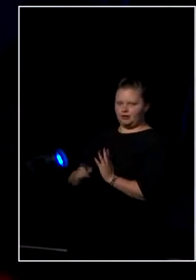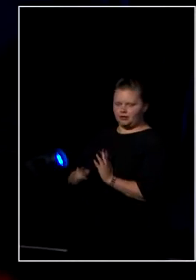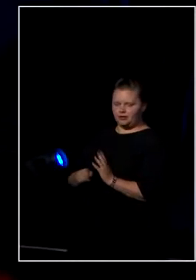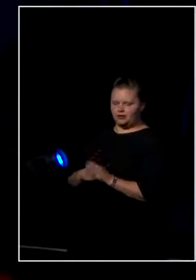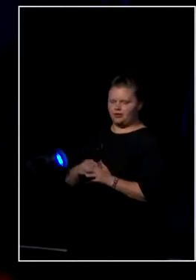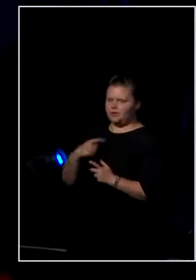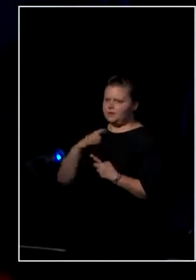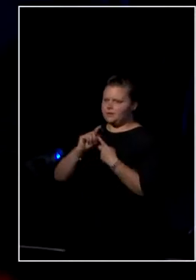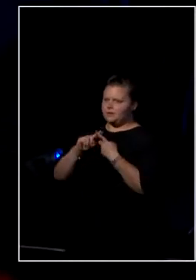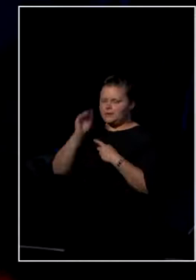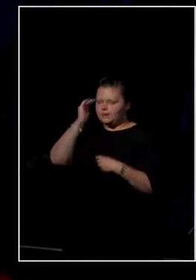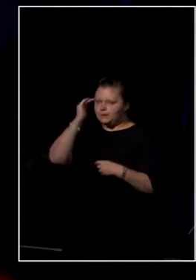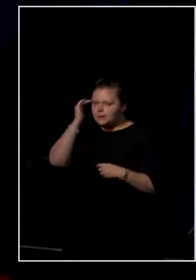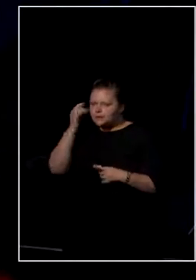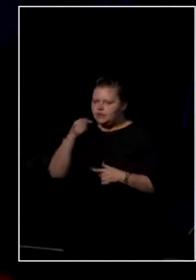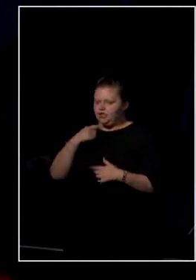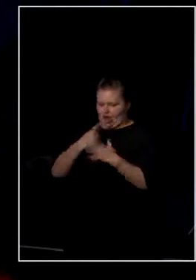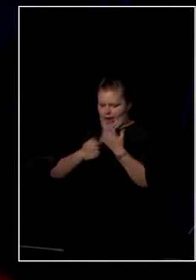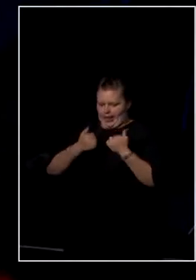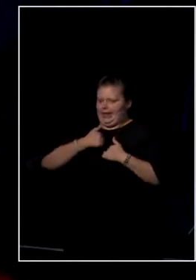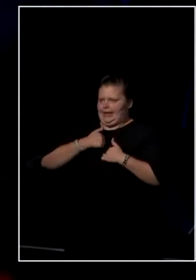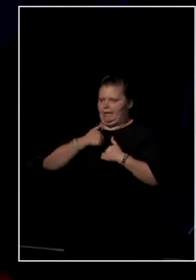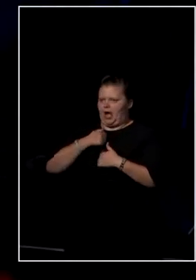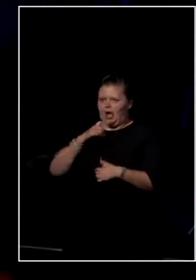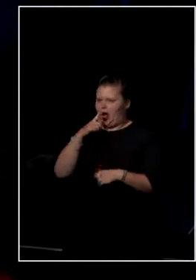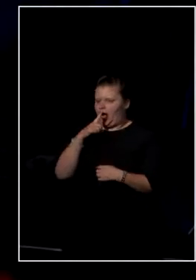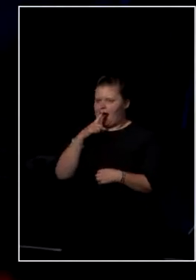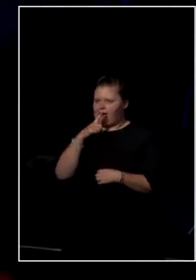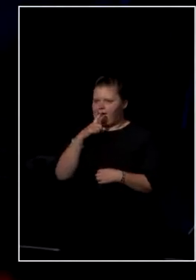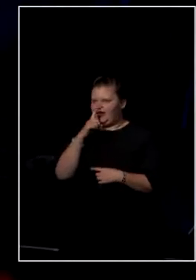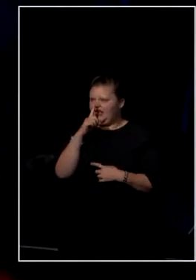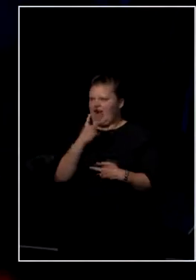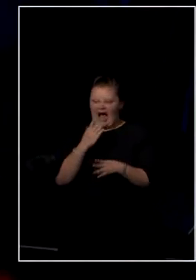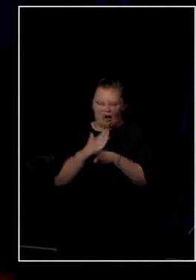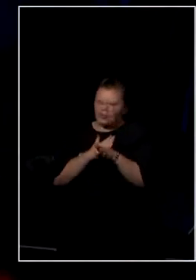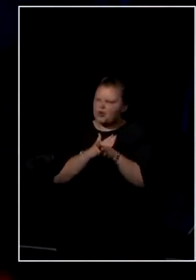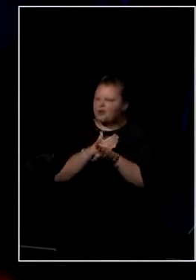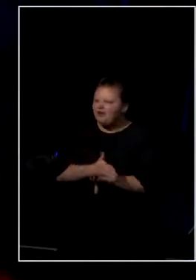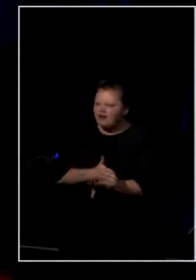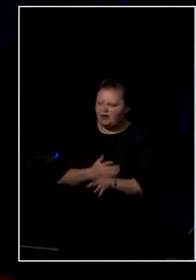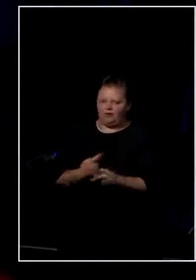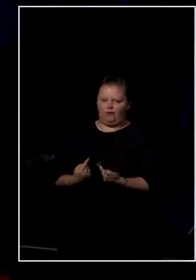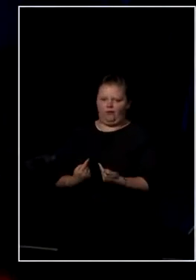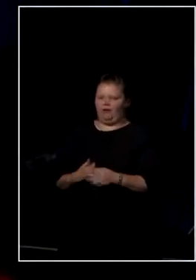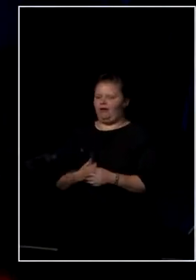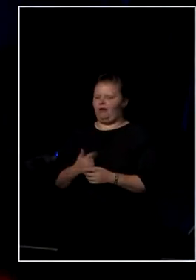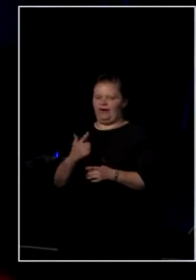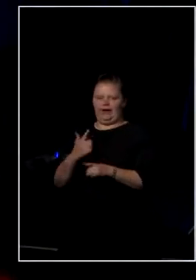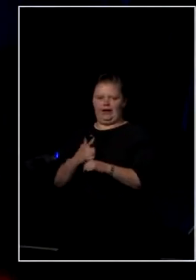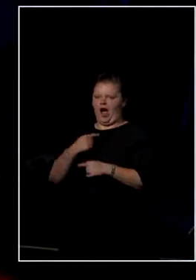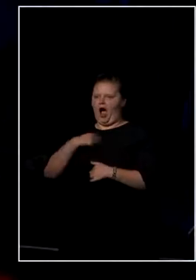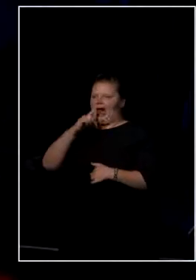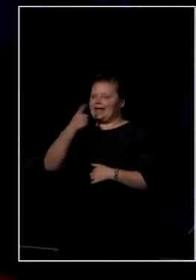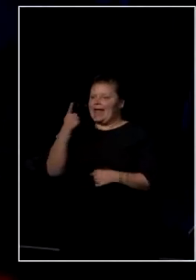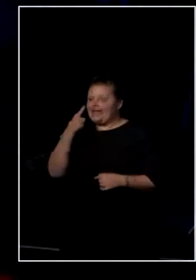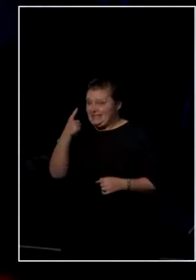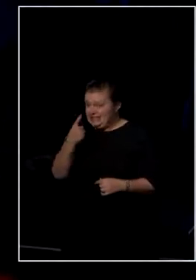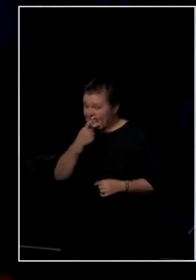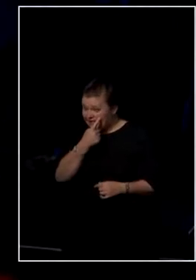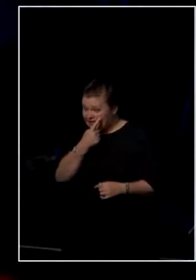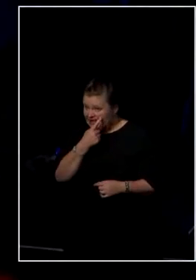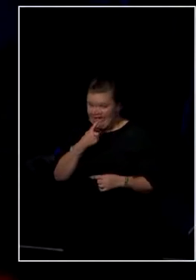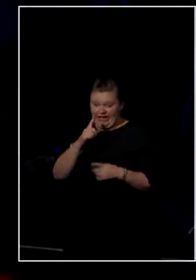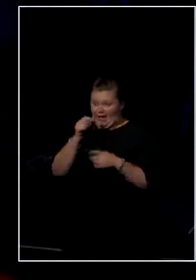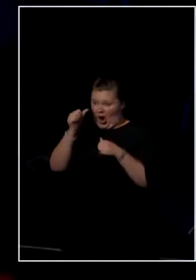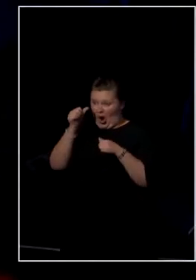just kept thinking that it was just my inability to, I don't know, work hard or anything. And I'm talking about I can't see, I have